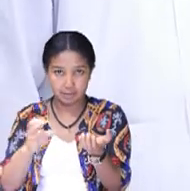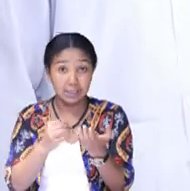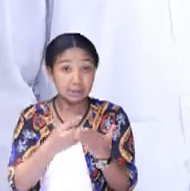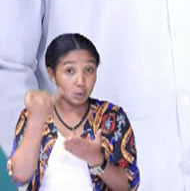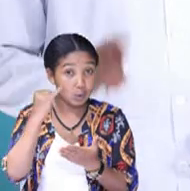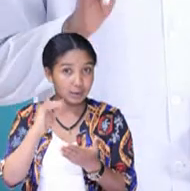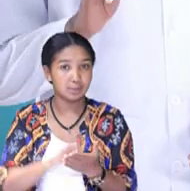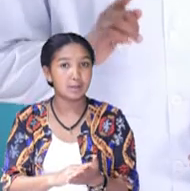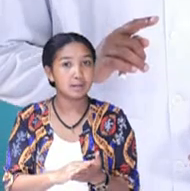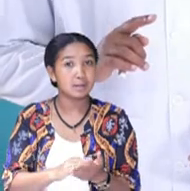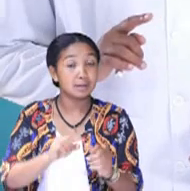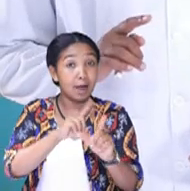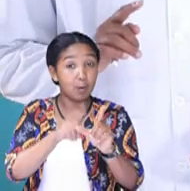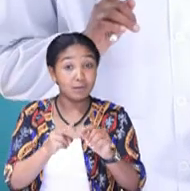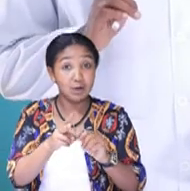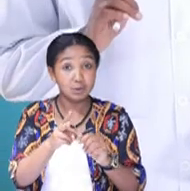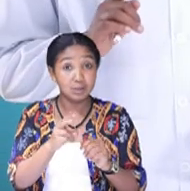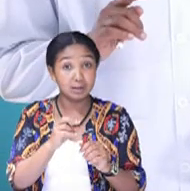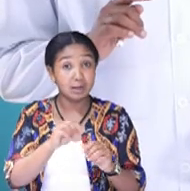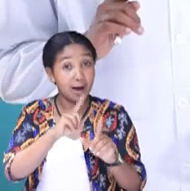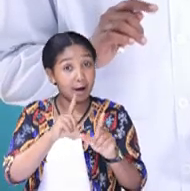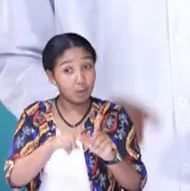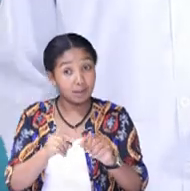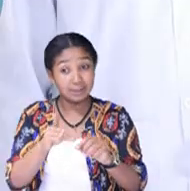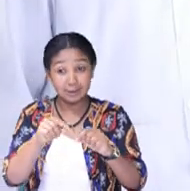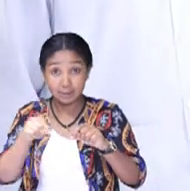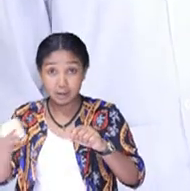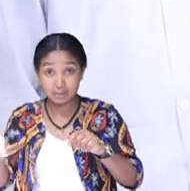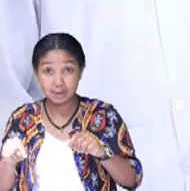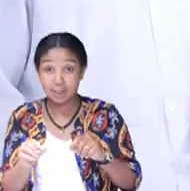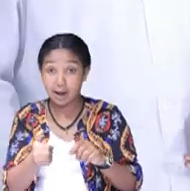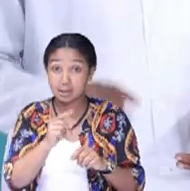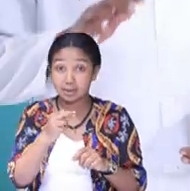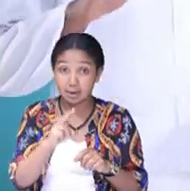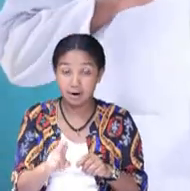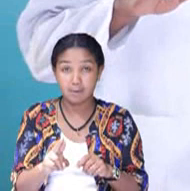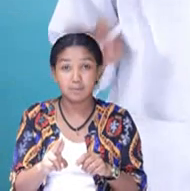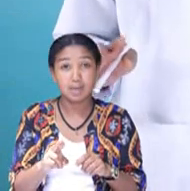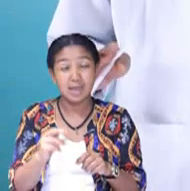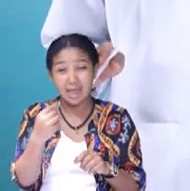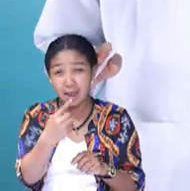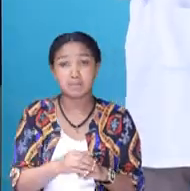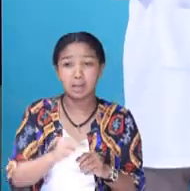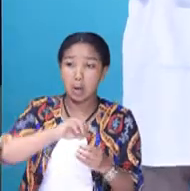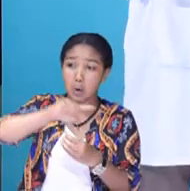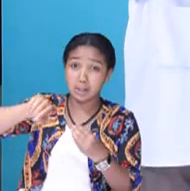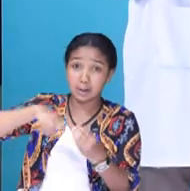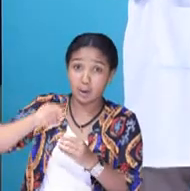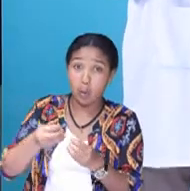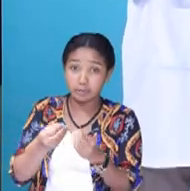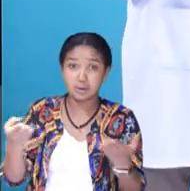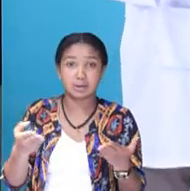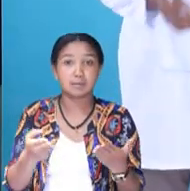this concept, the angular velocity, angular displacement, and angular acceleration of every point, a